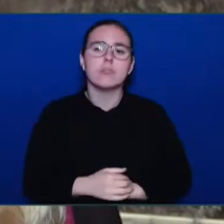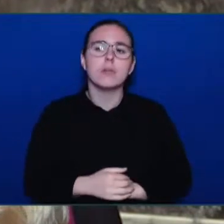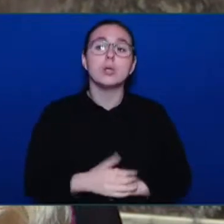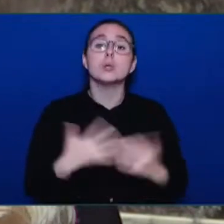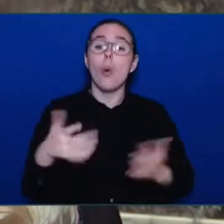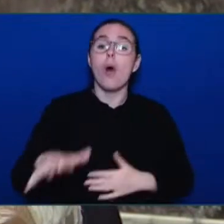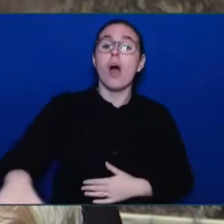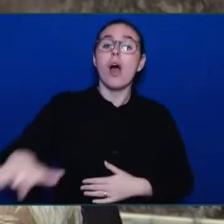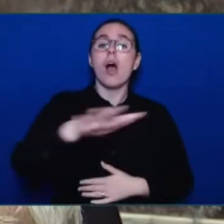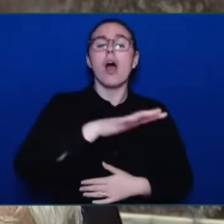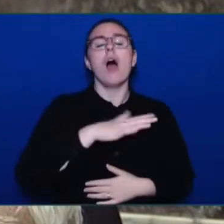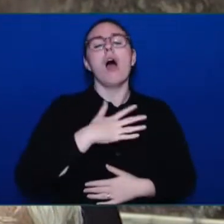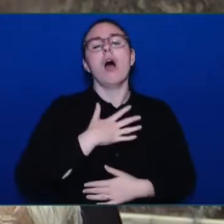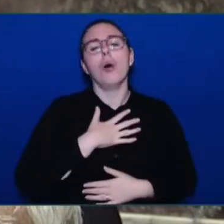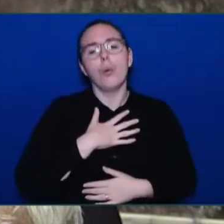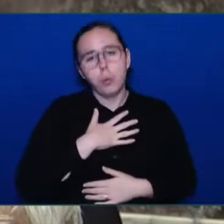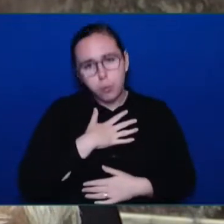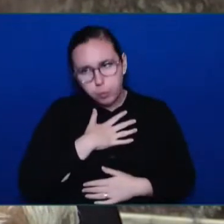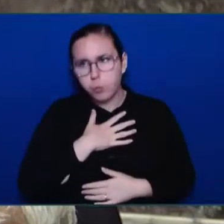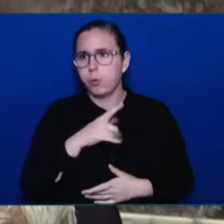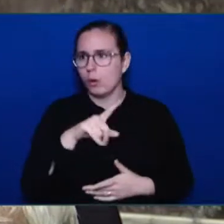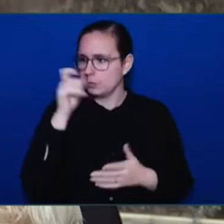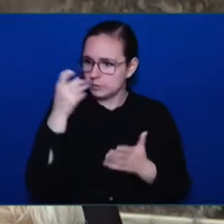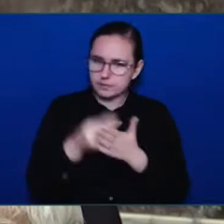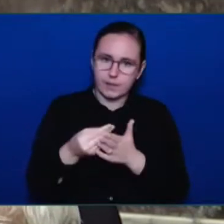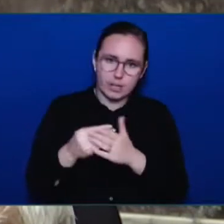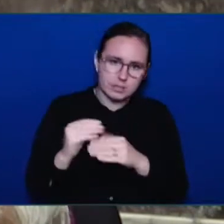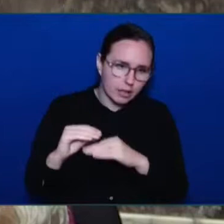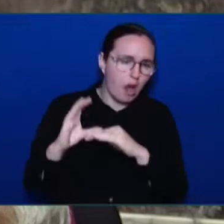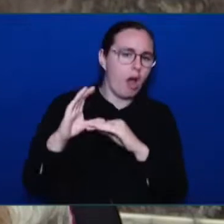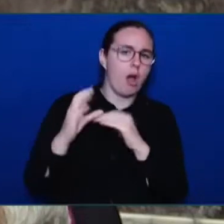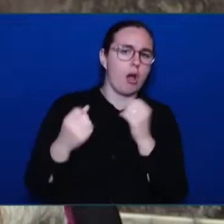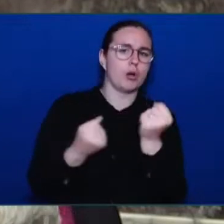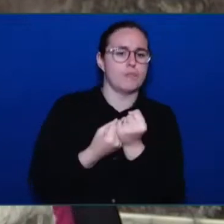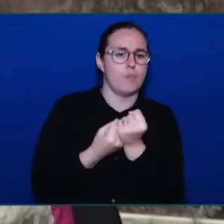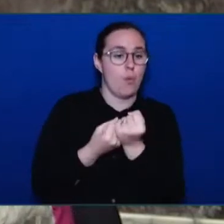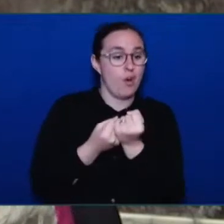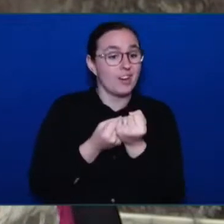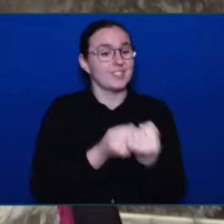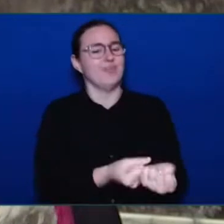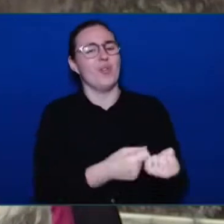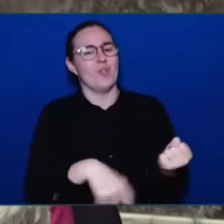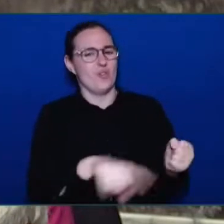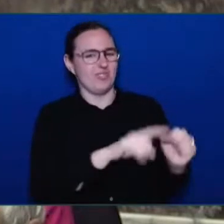additional pressures that families were under and that schools were under as a result of global inflation.